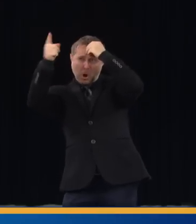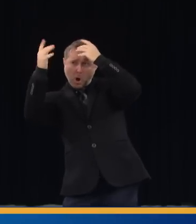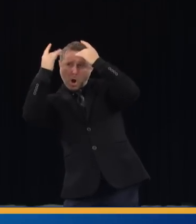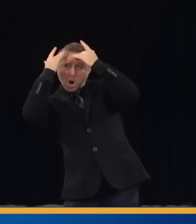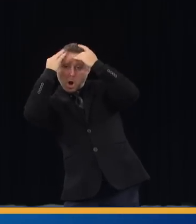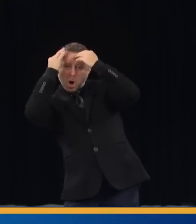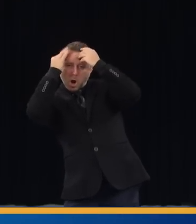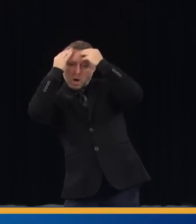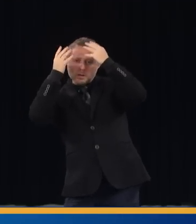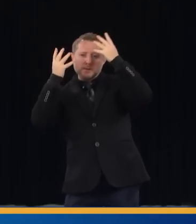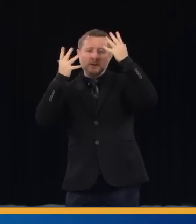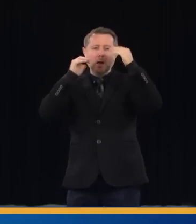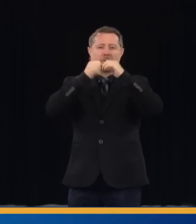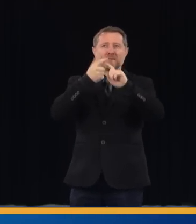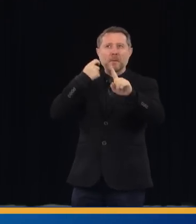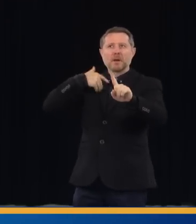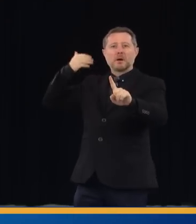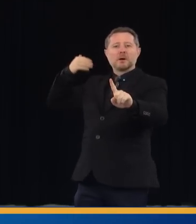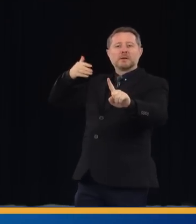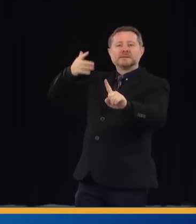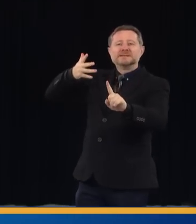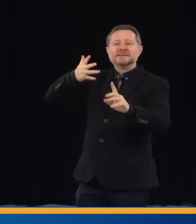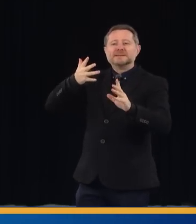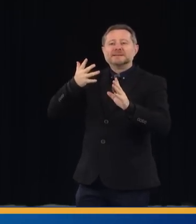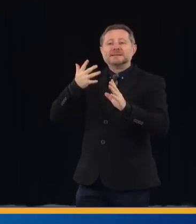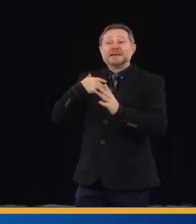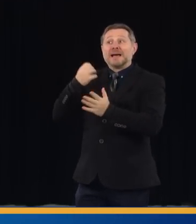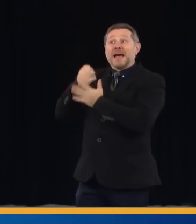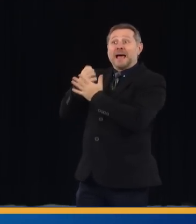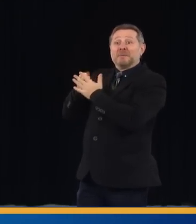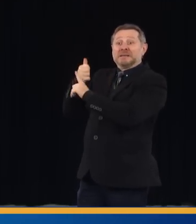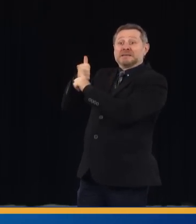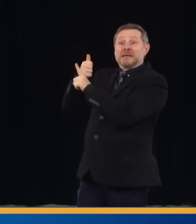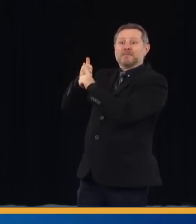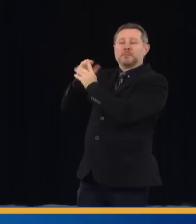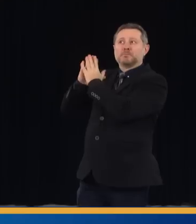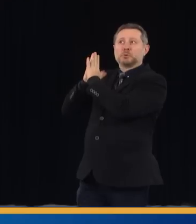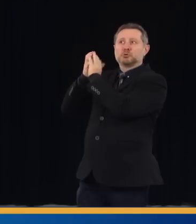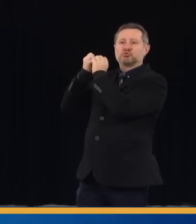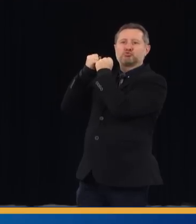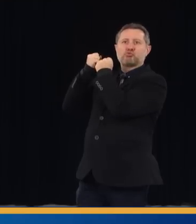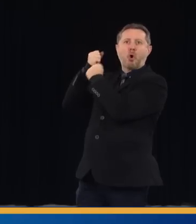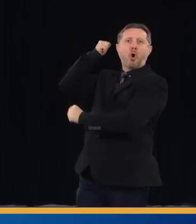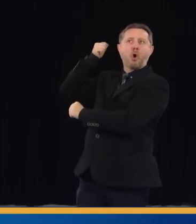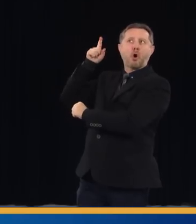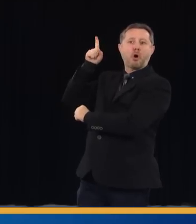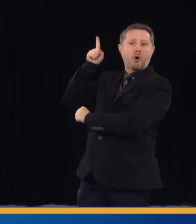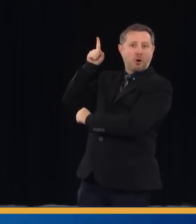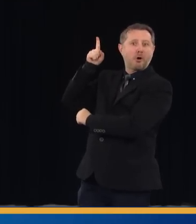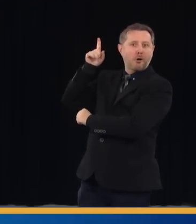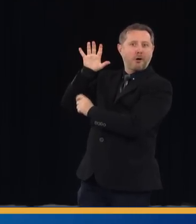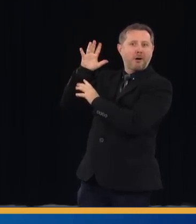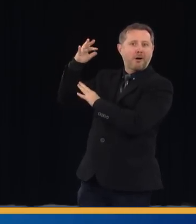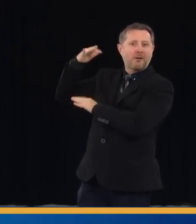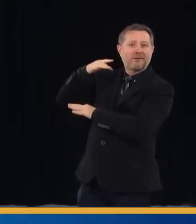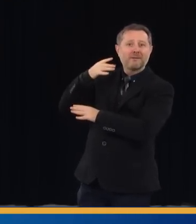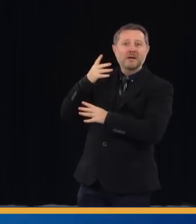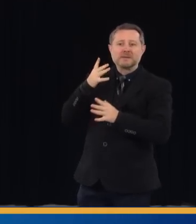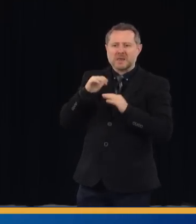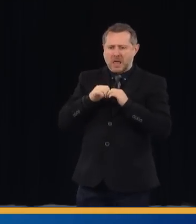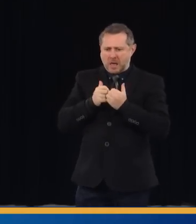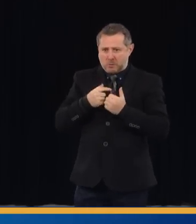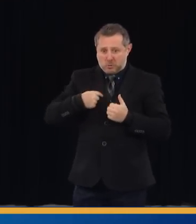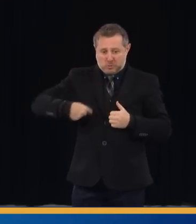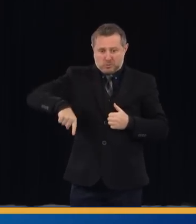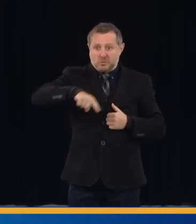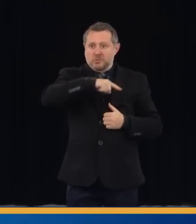through. How do you make the economy more resilient? What happens when something like this happens again?